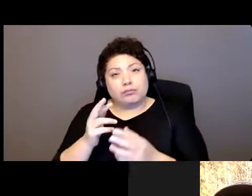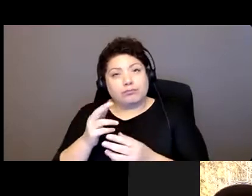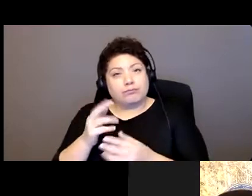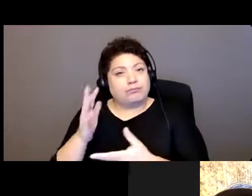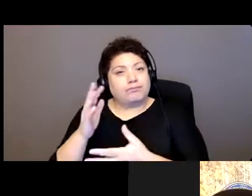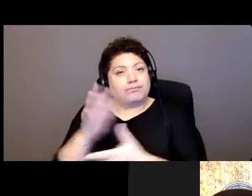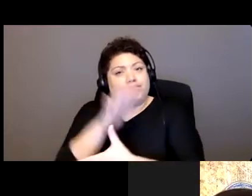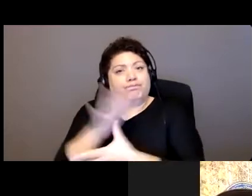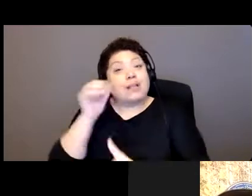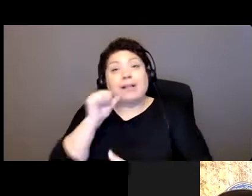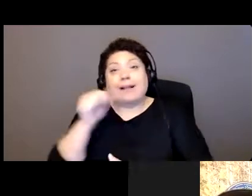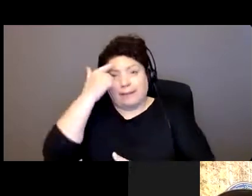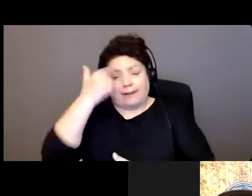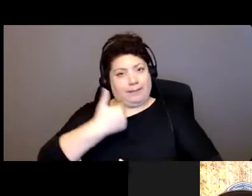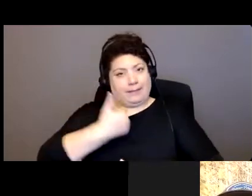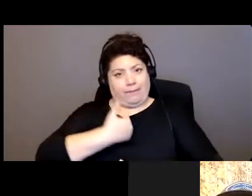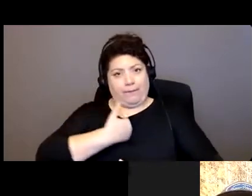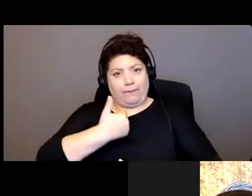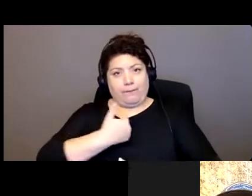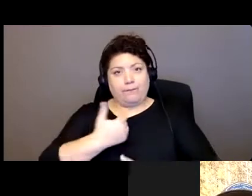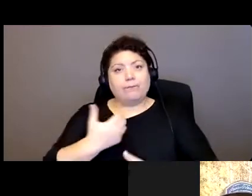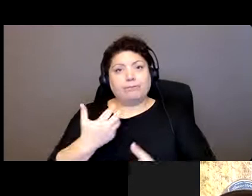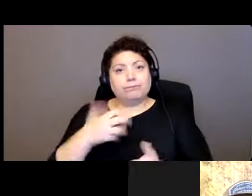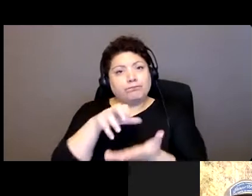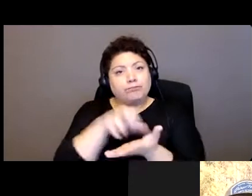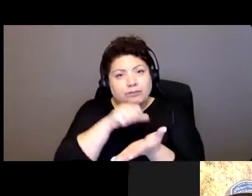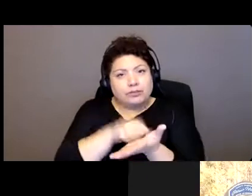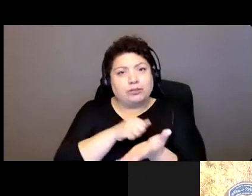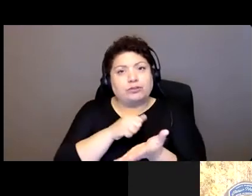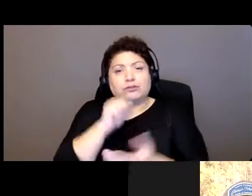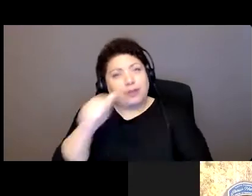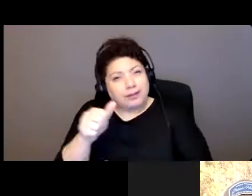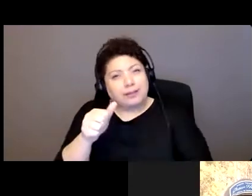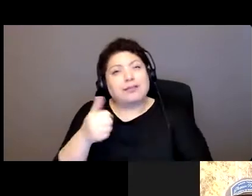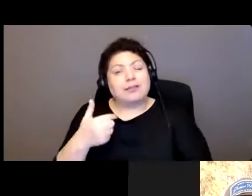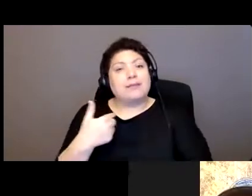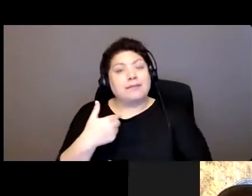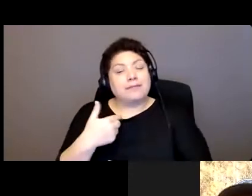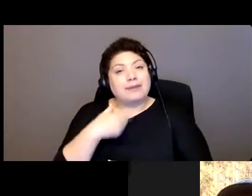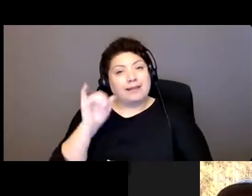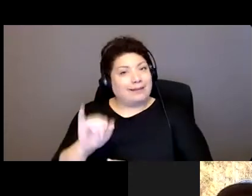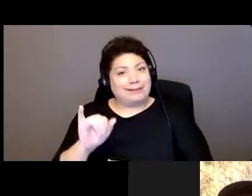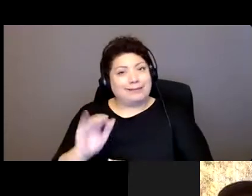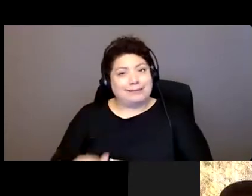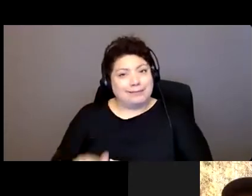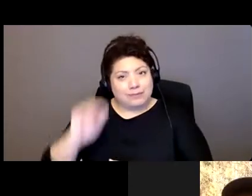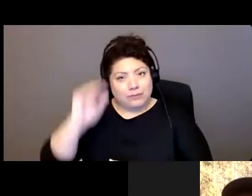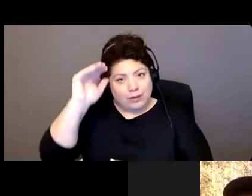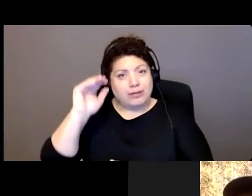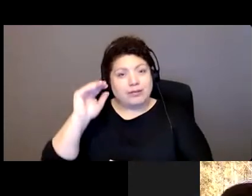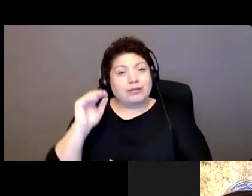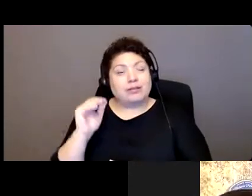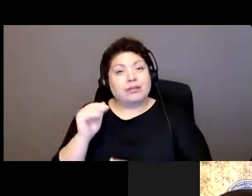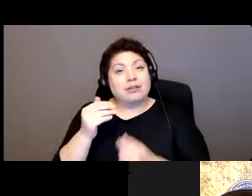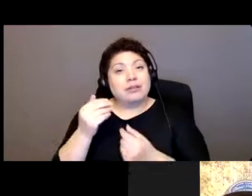outside of yourself, right? So there's like that is something that I was raised with. That was like a teaching that's like